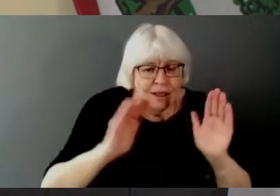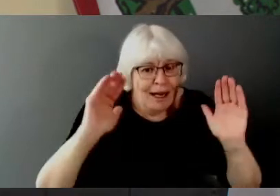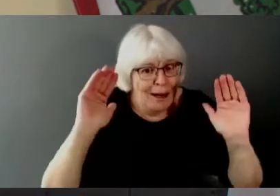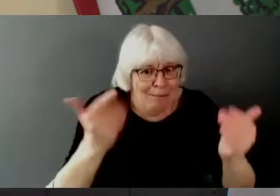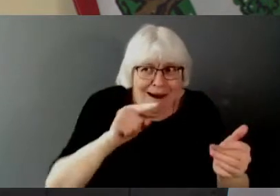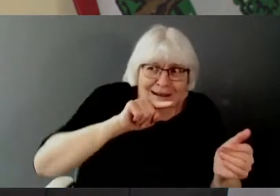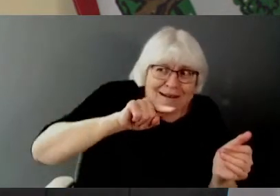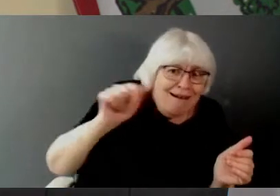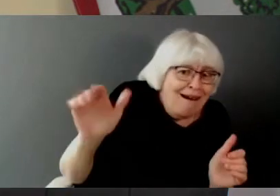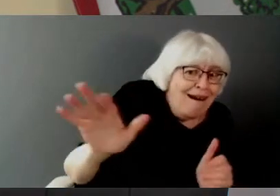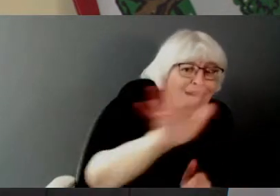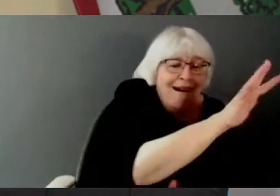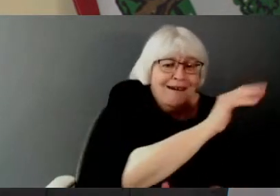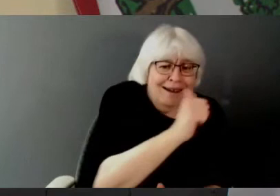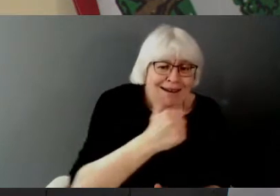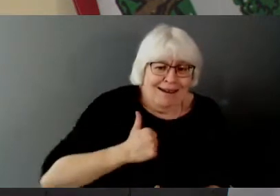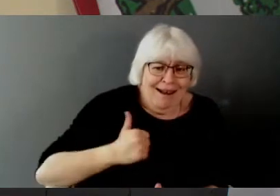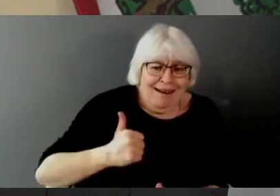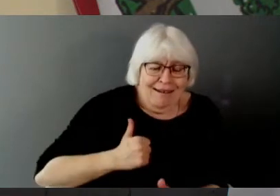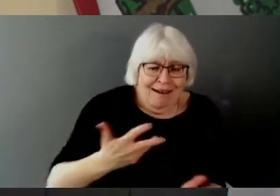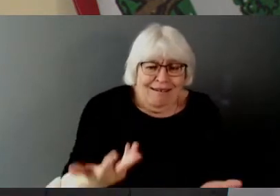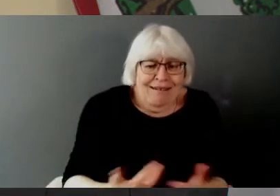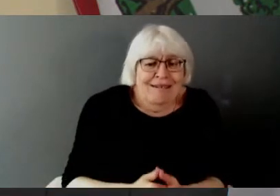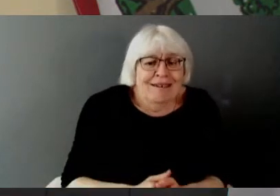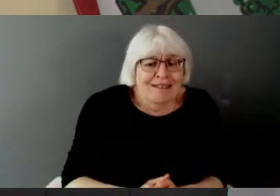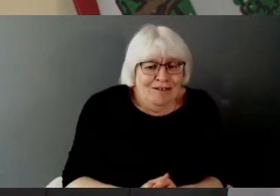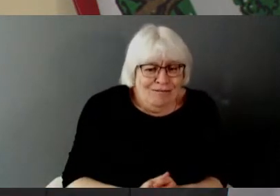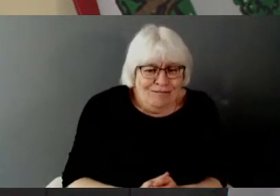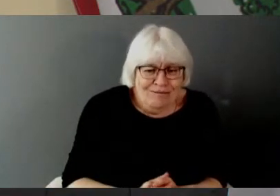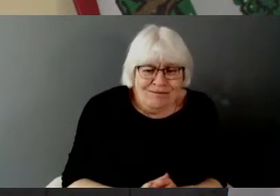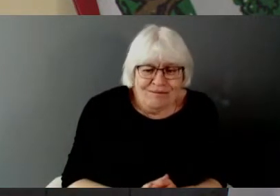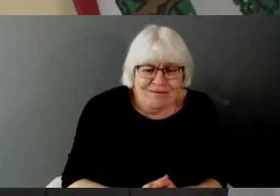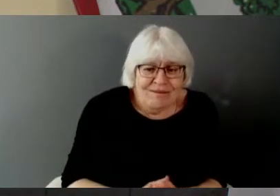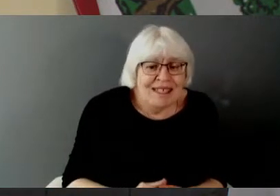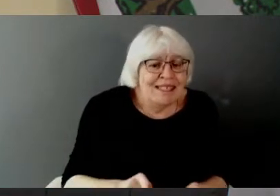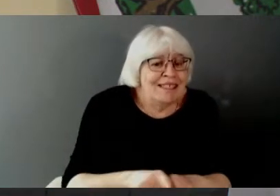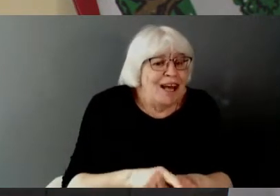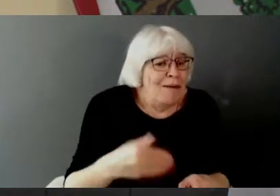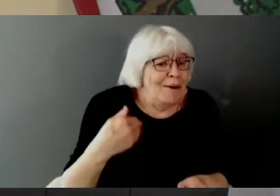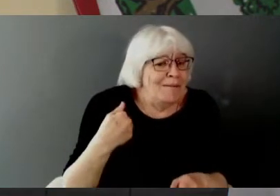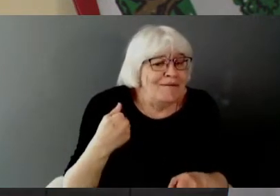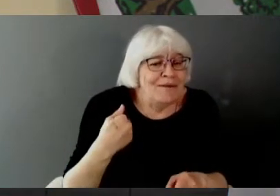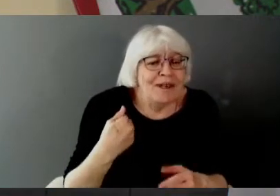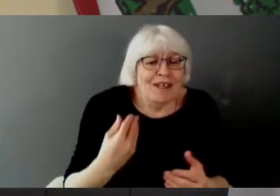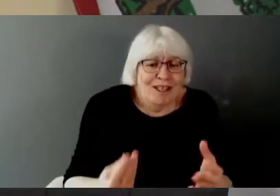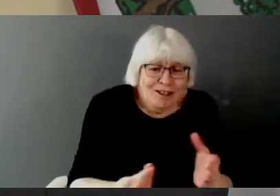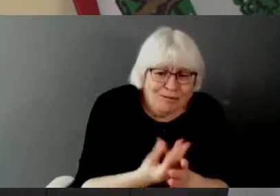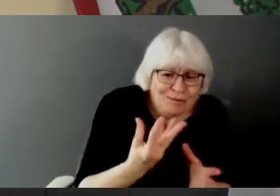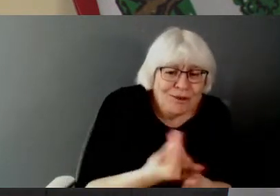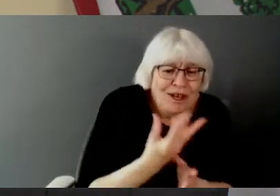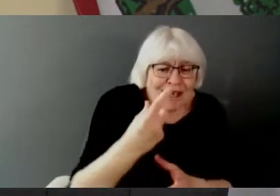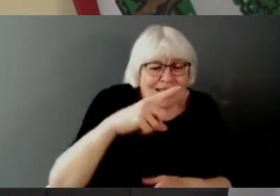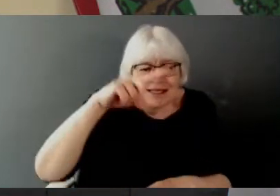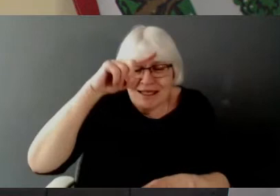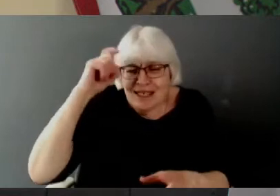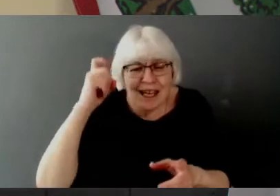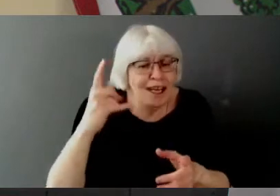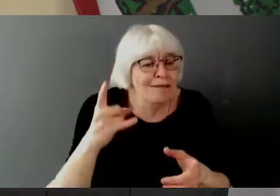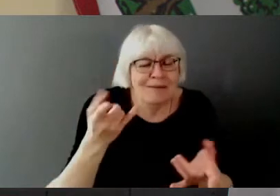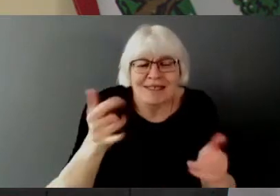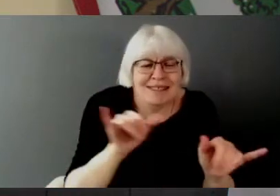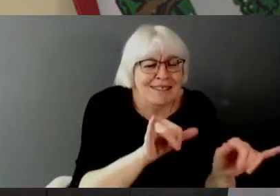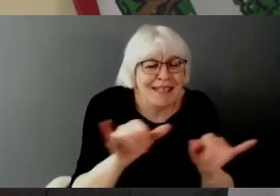we did in early summer, late spring, we would look to further easing, making life a little bit